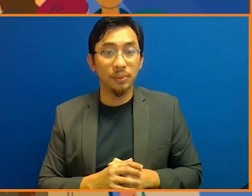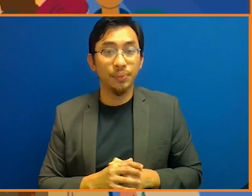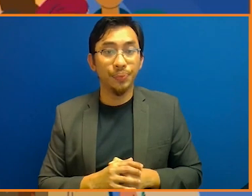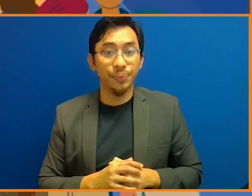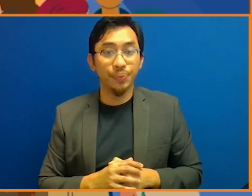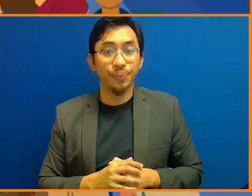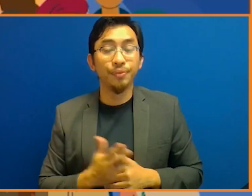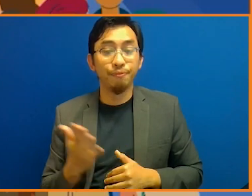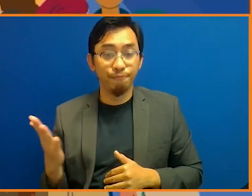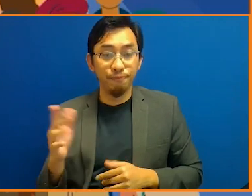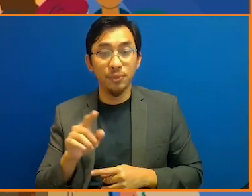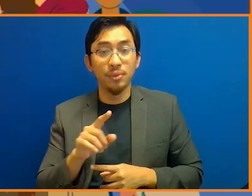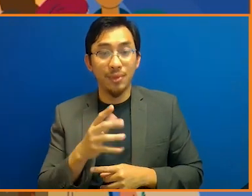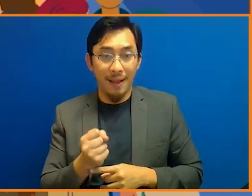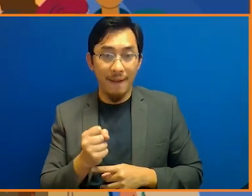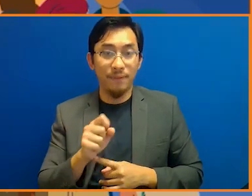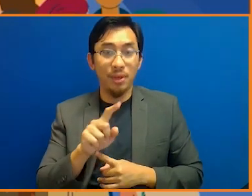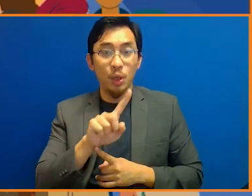fact that